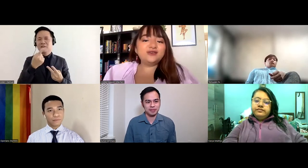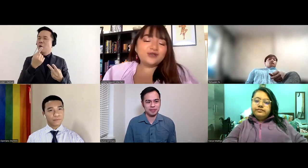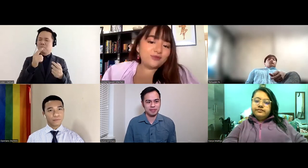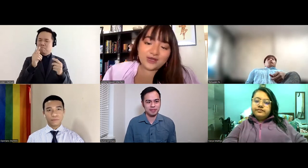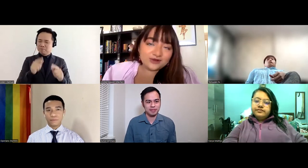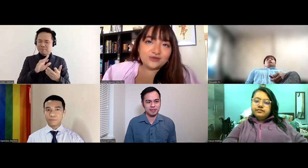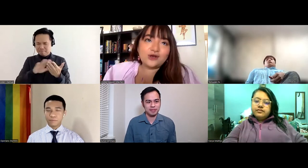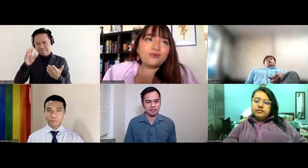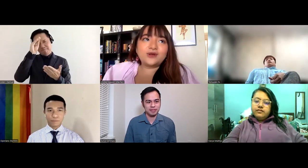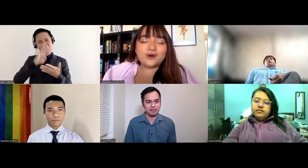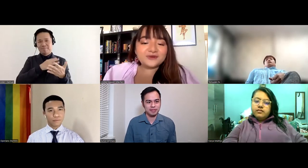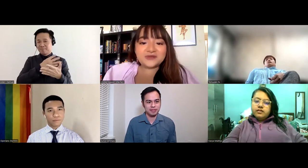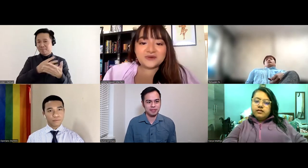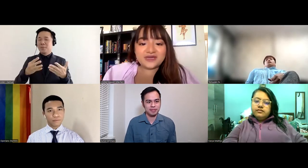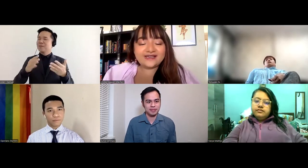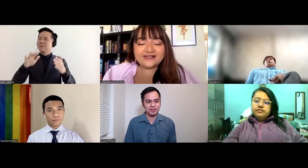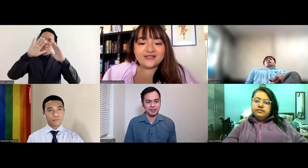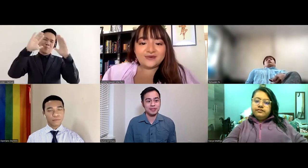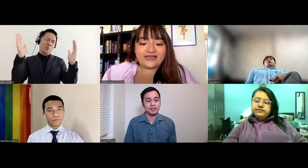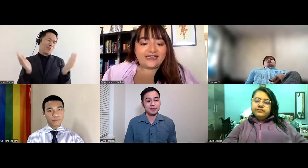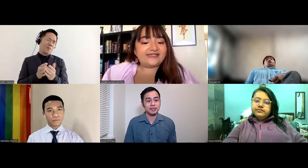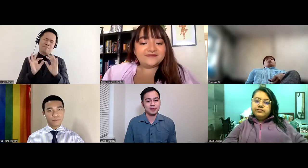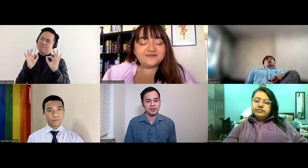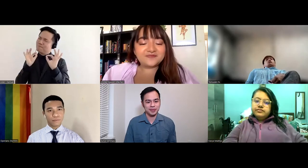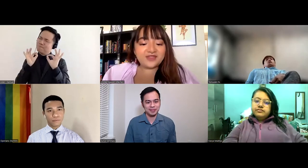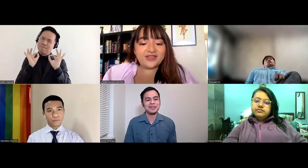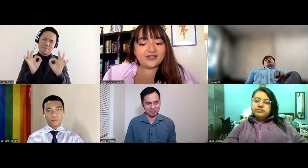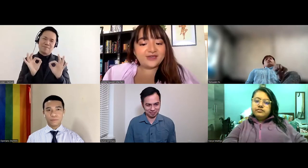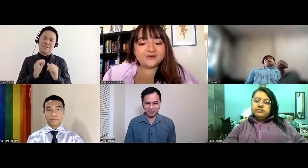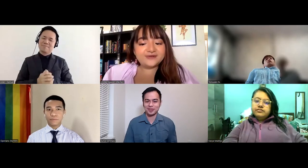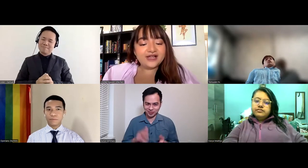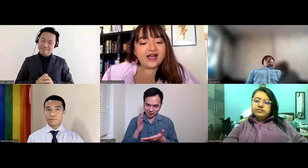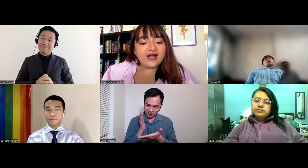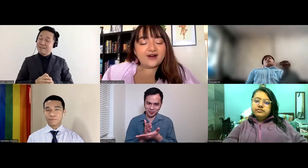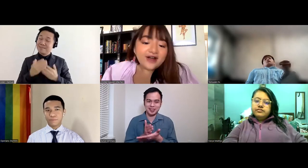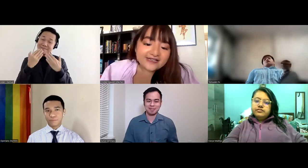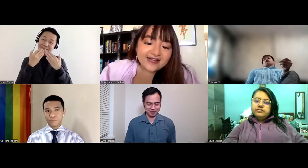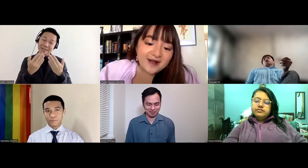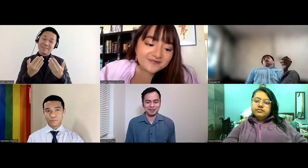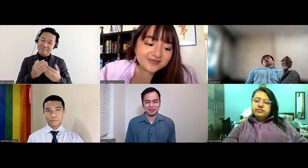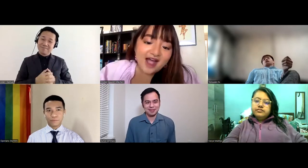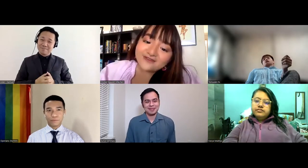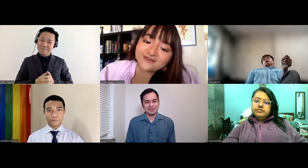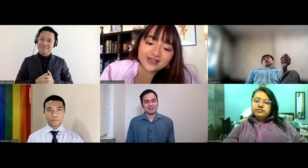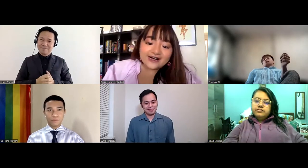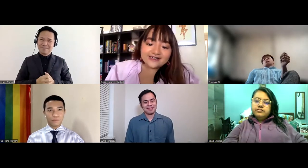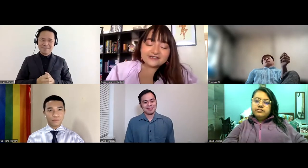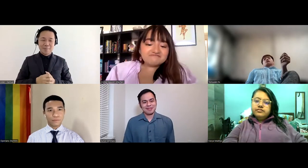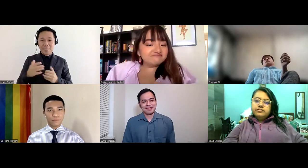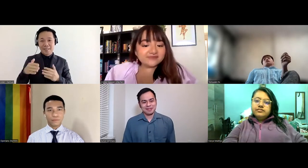the utopic world that we need. Thank you. All right,